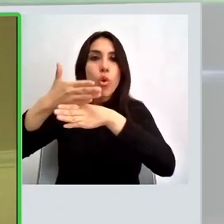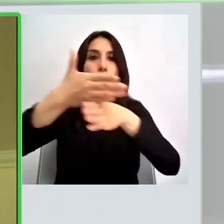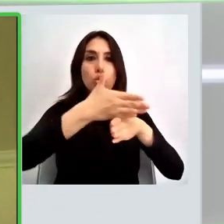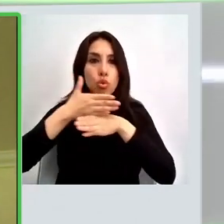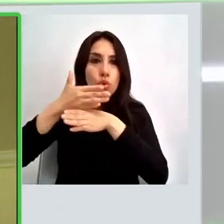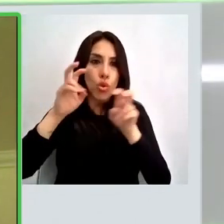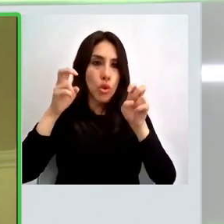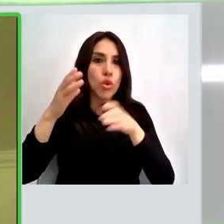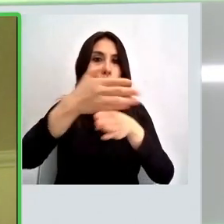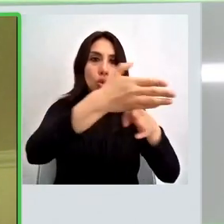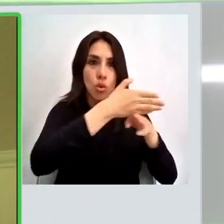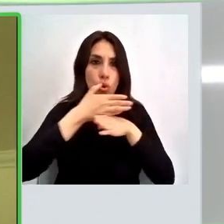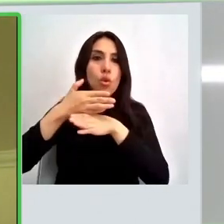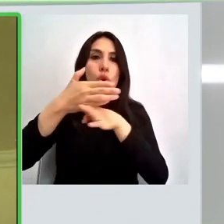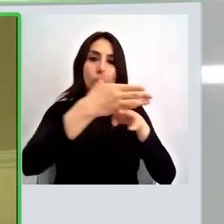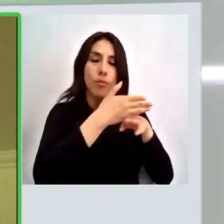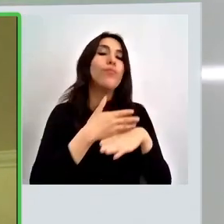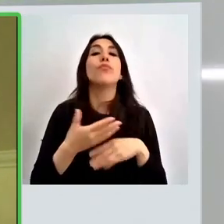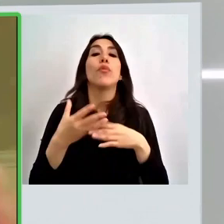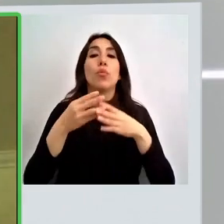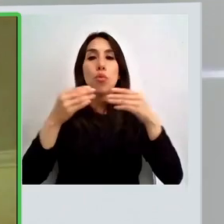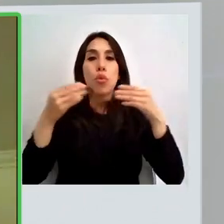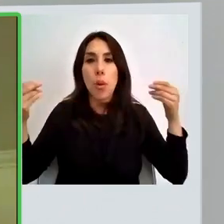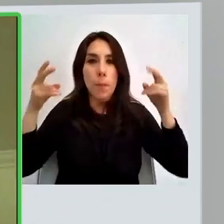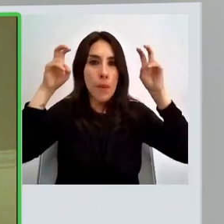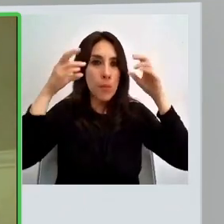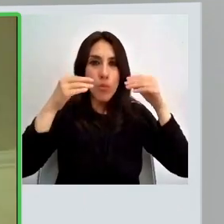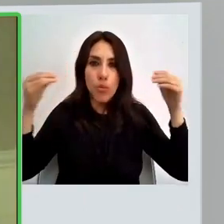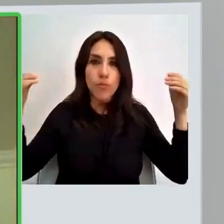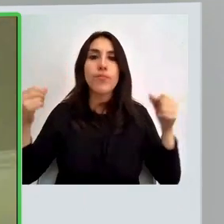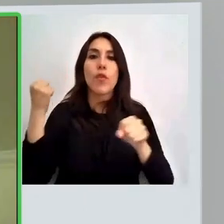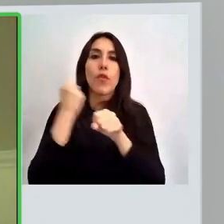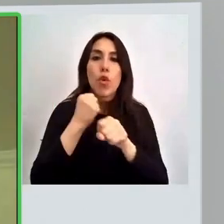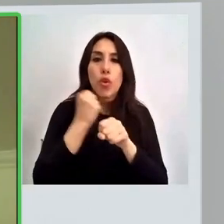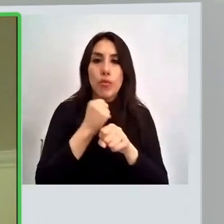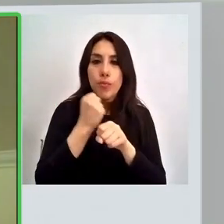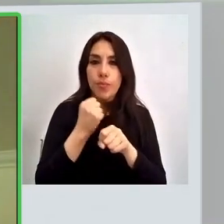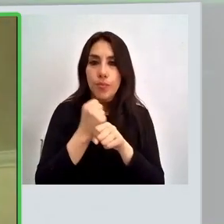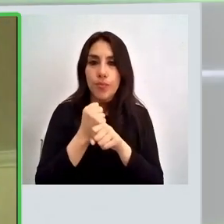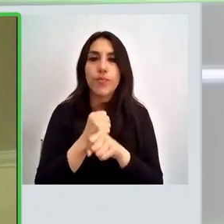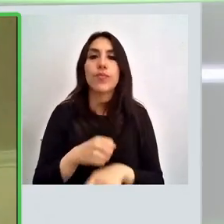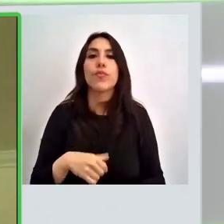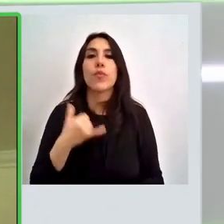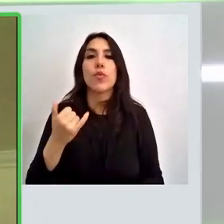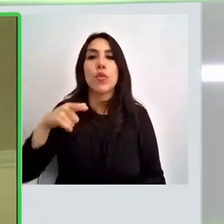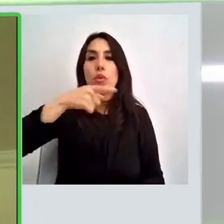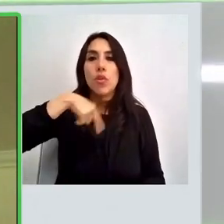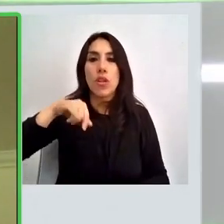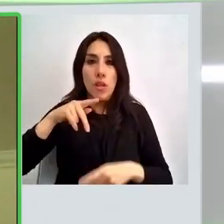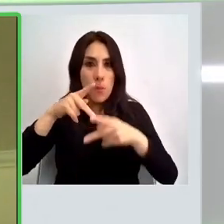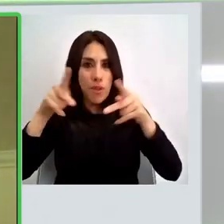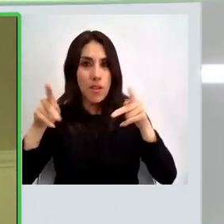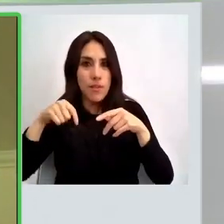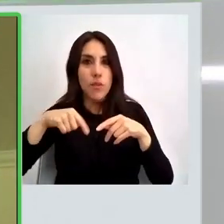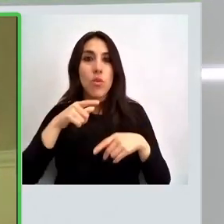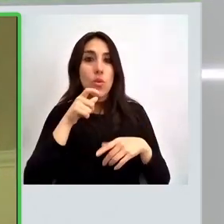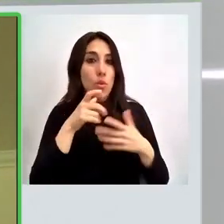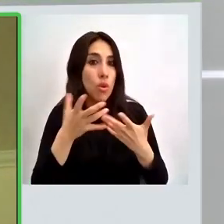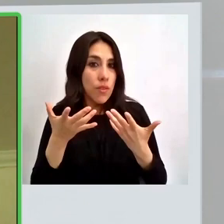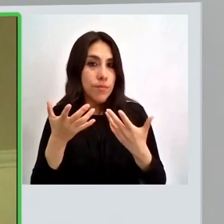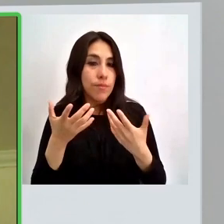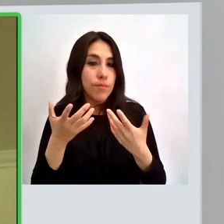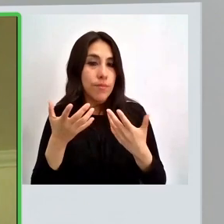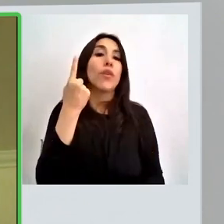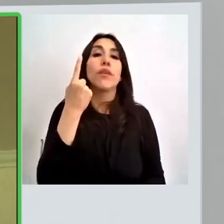at the Institute an annual summit called the Harkin Summit on Employment. We have met